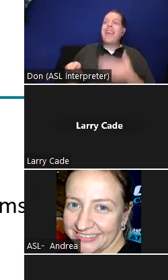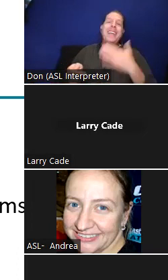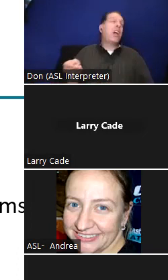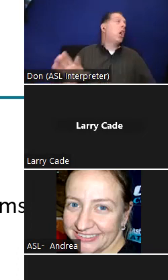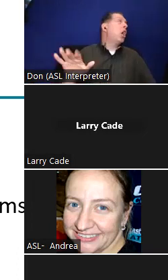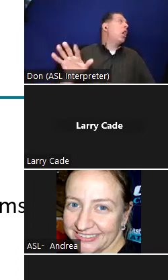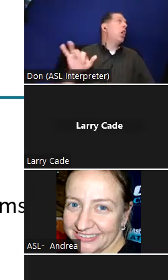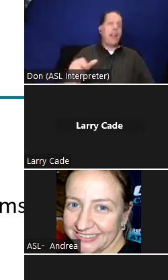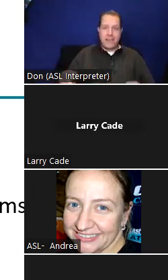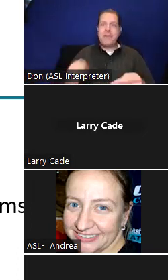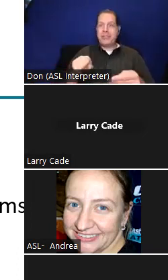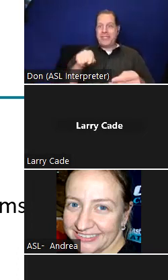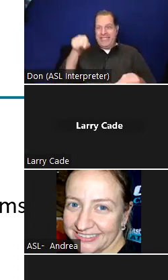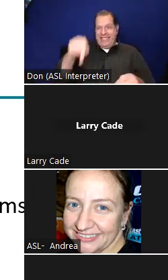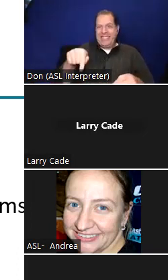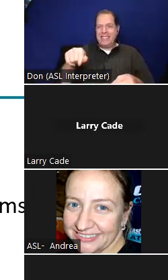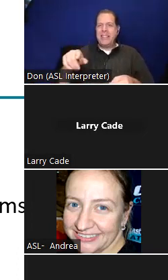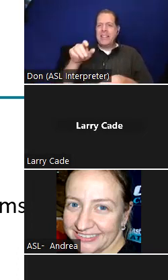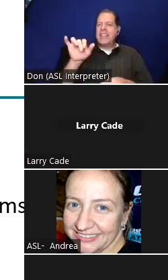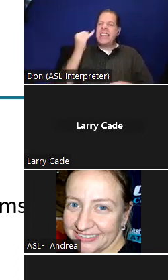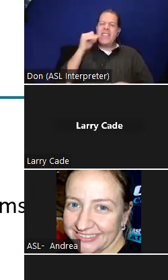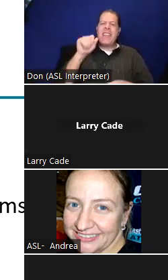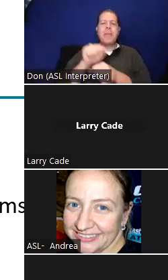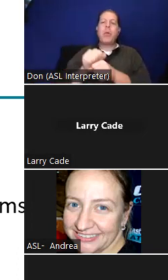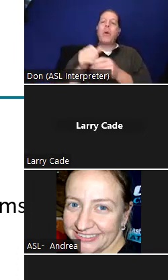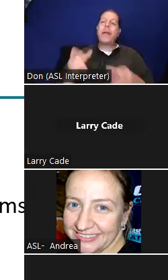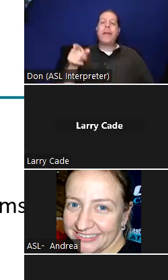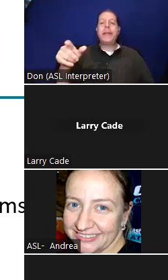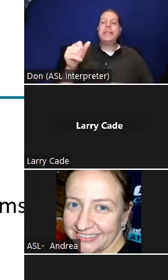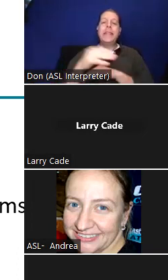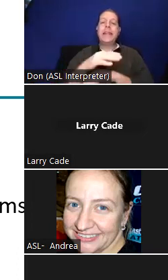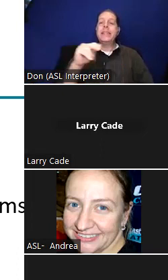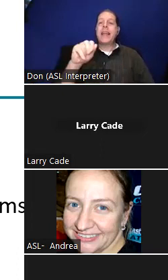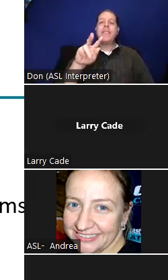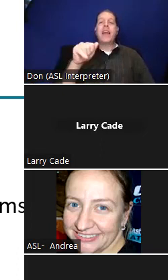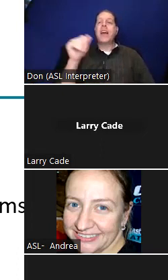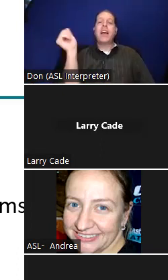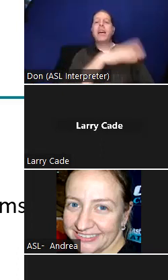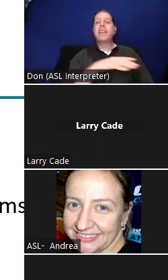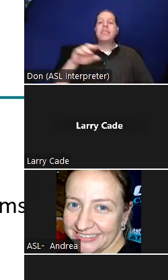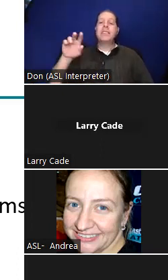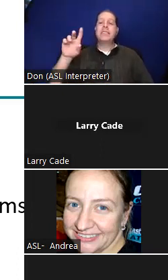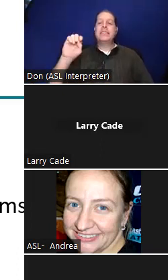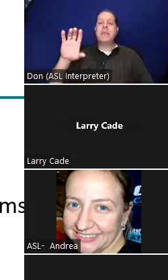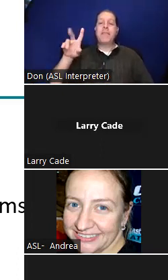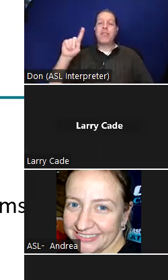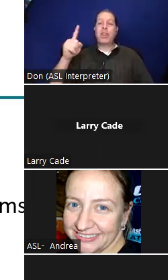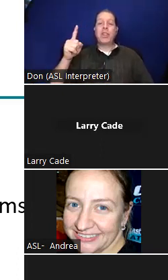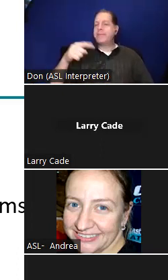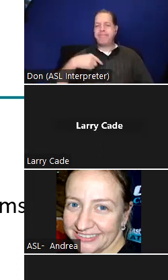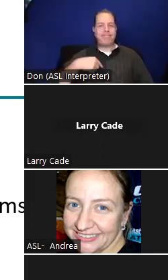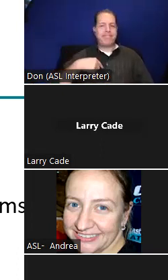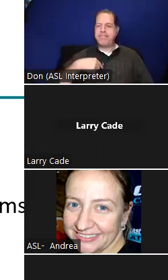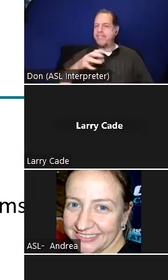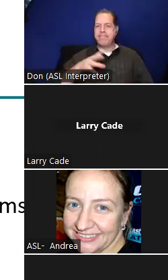we can take it. But if that same employee were just to send Navia a form on December 1st, we would not be able to